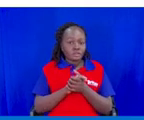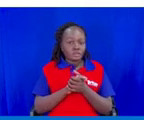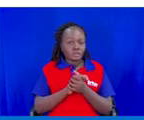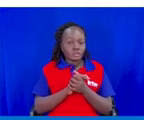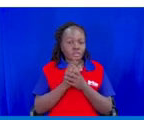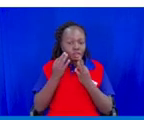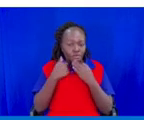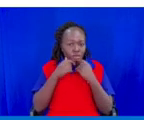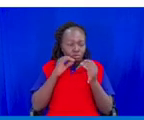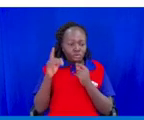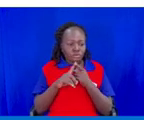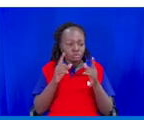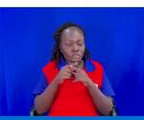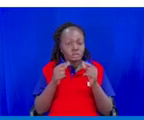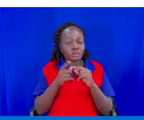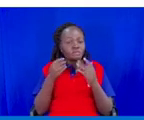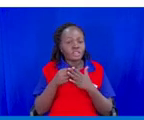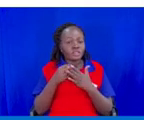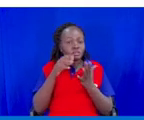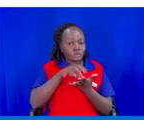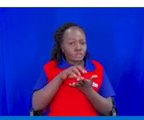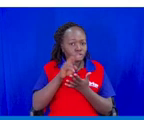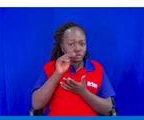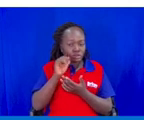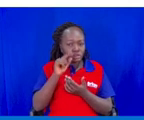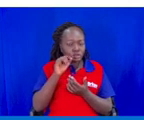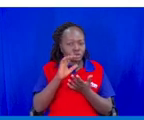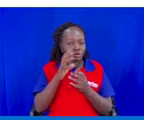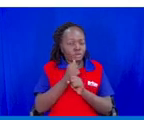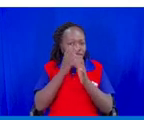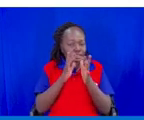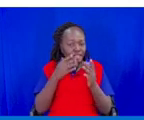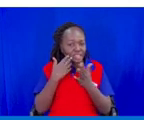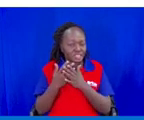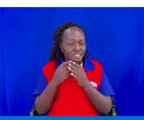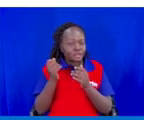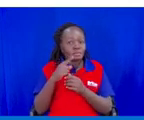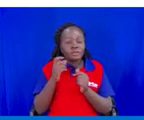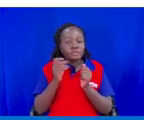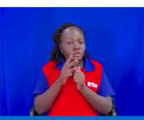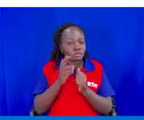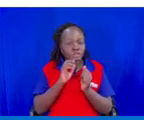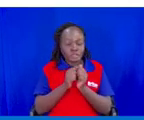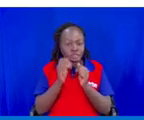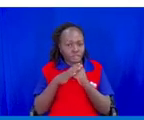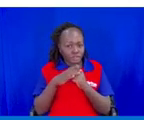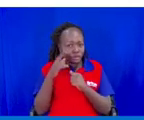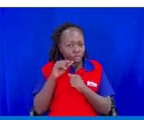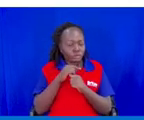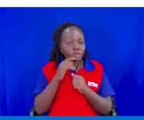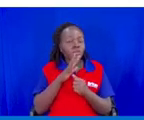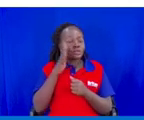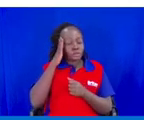the statement of financial position unit holders, as at December 2019, we will note that the fund